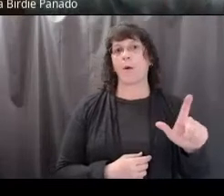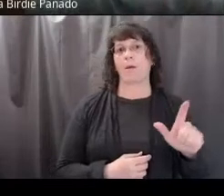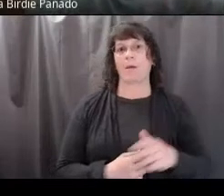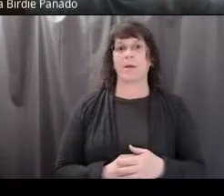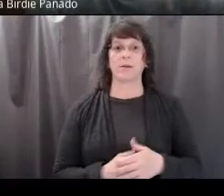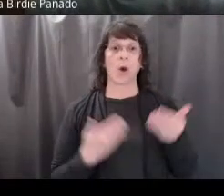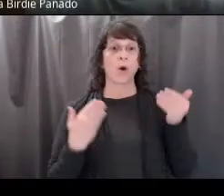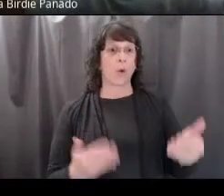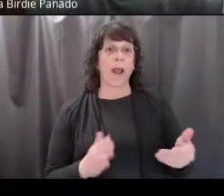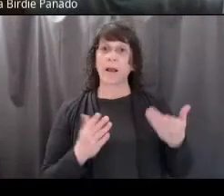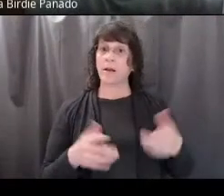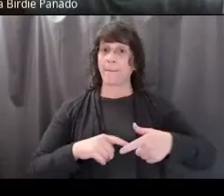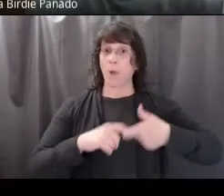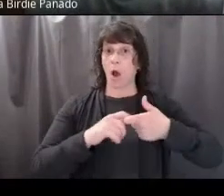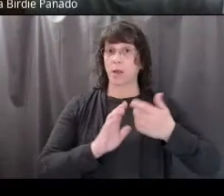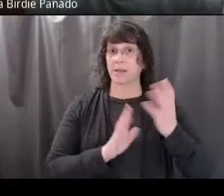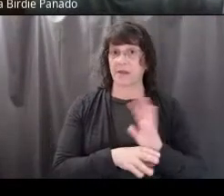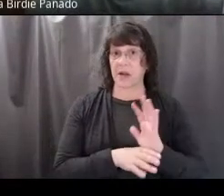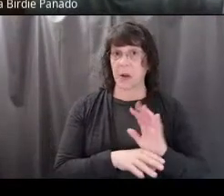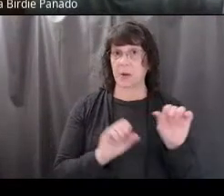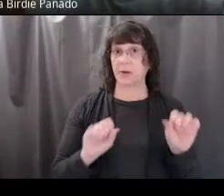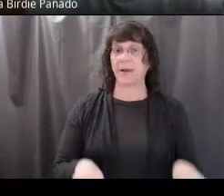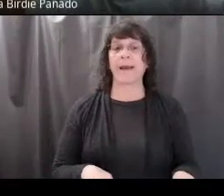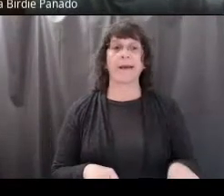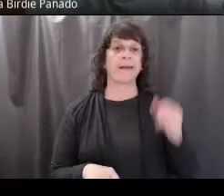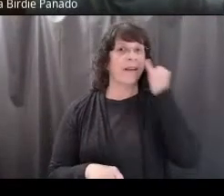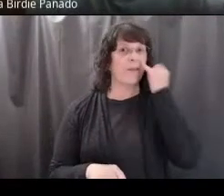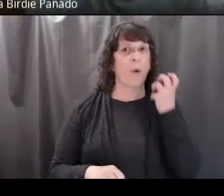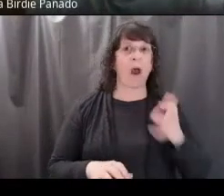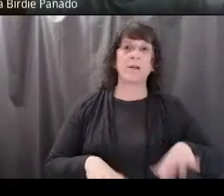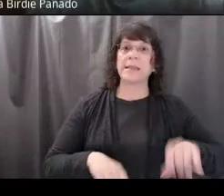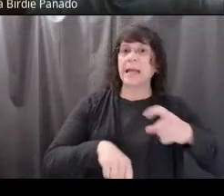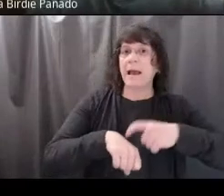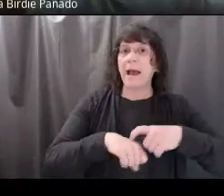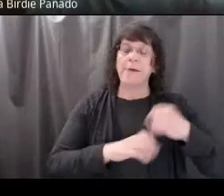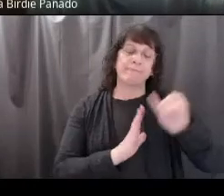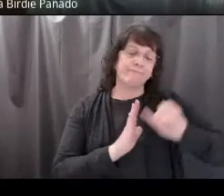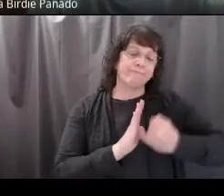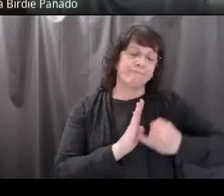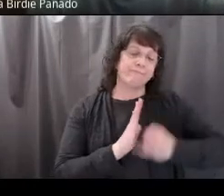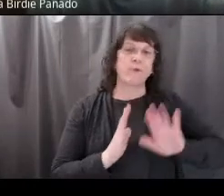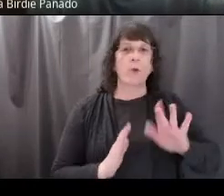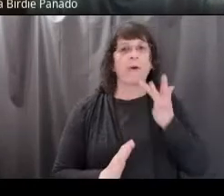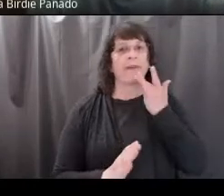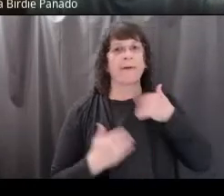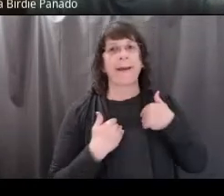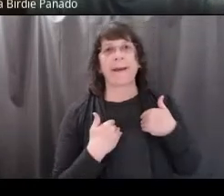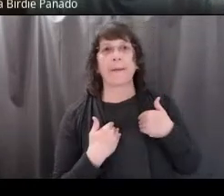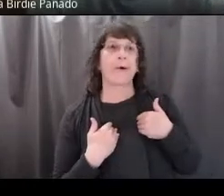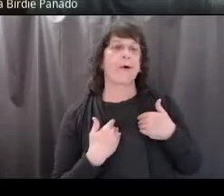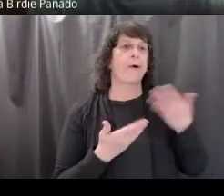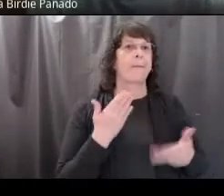feel free to pause this presentation if you'd like to take a couple minutes to think of your favorite